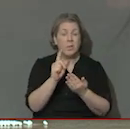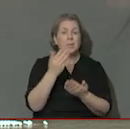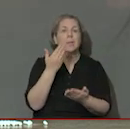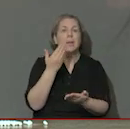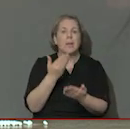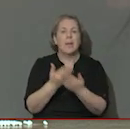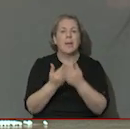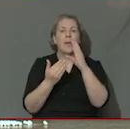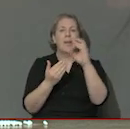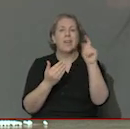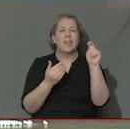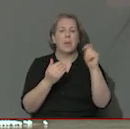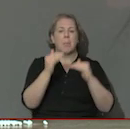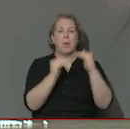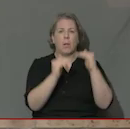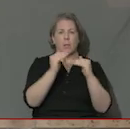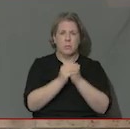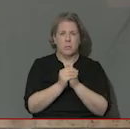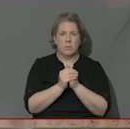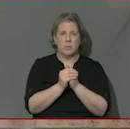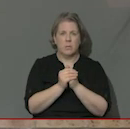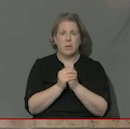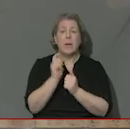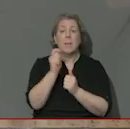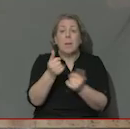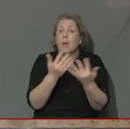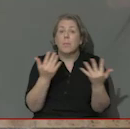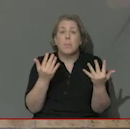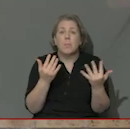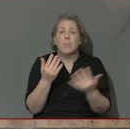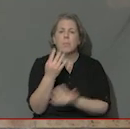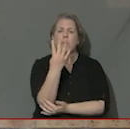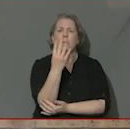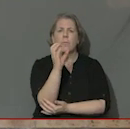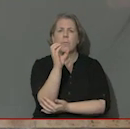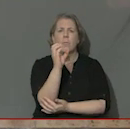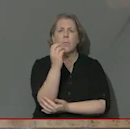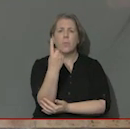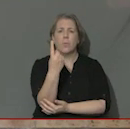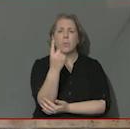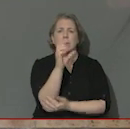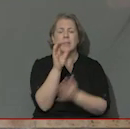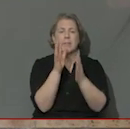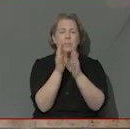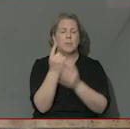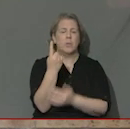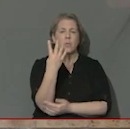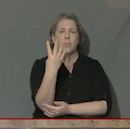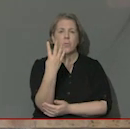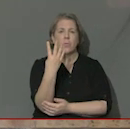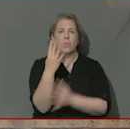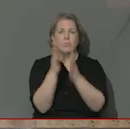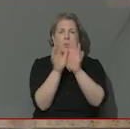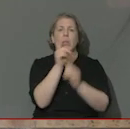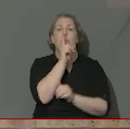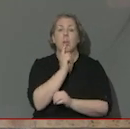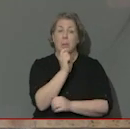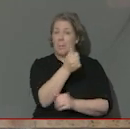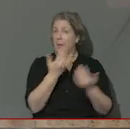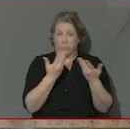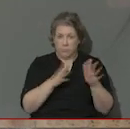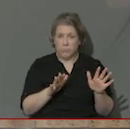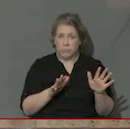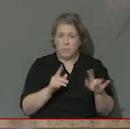I right? How much did we pay? We already paid him 410,000. And now they say we still owe him